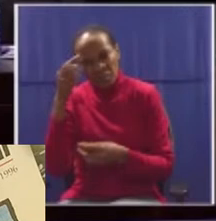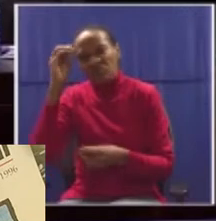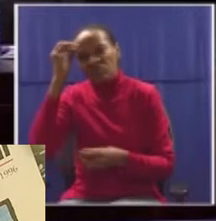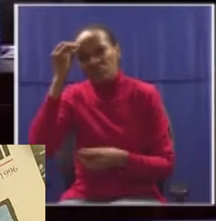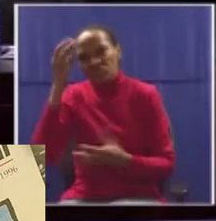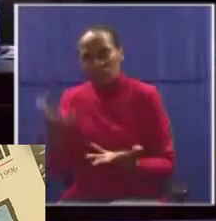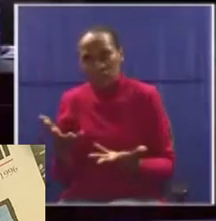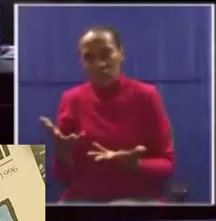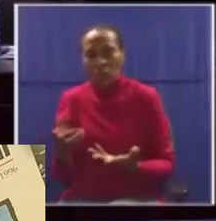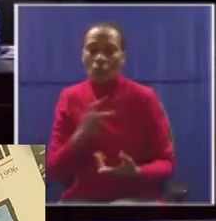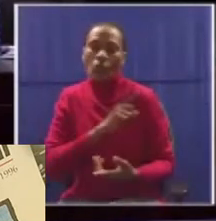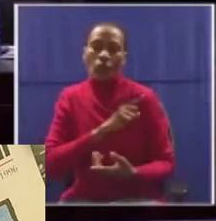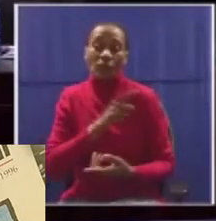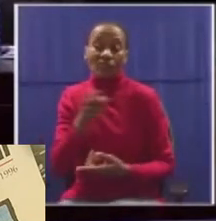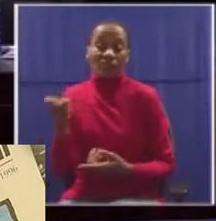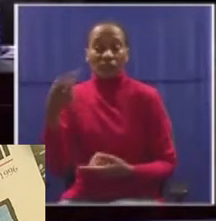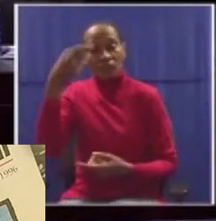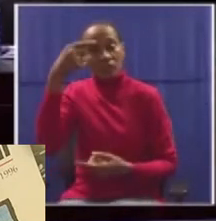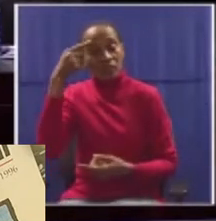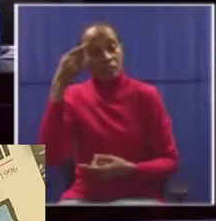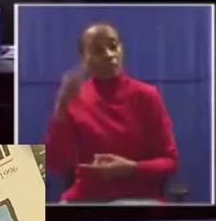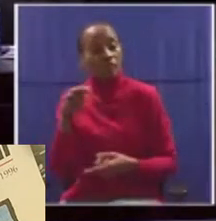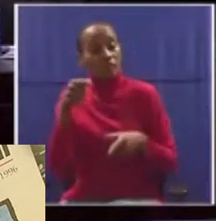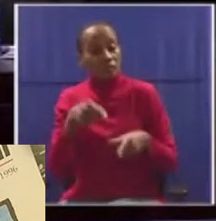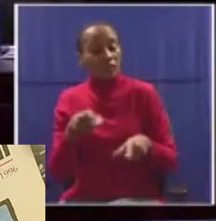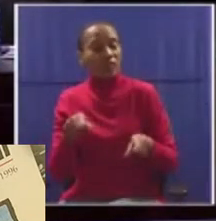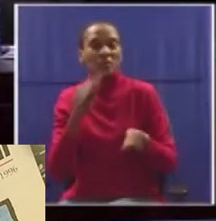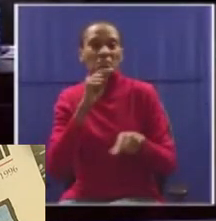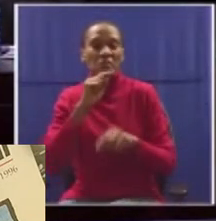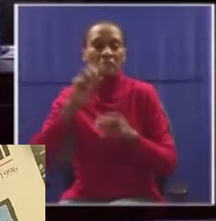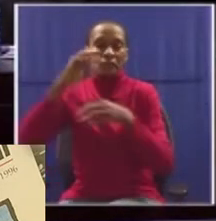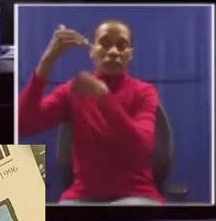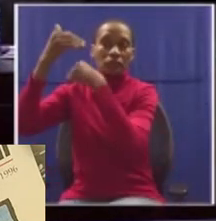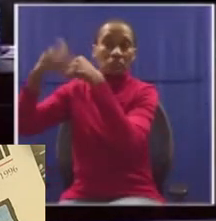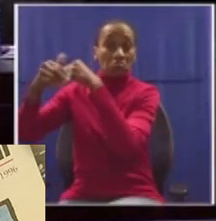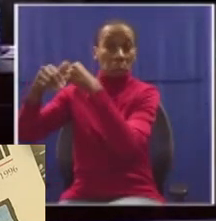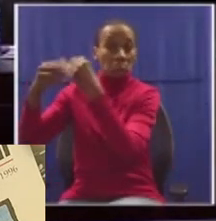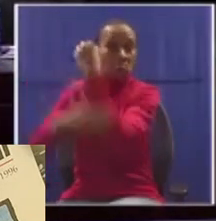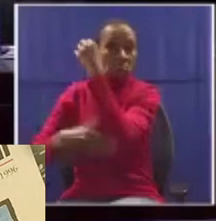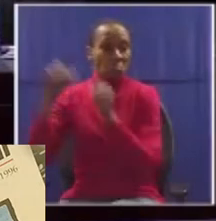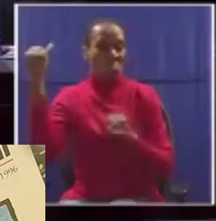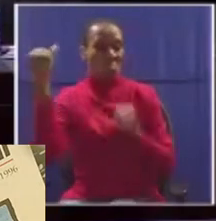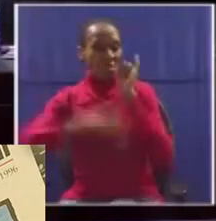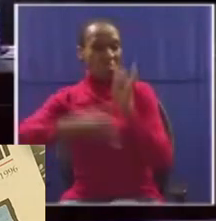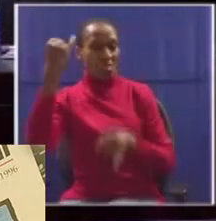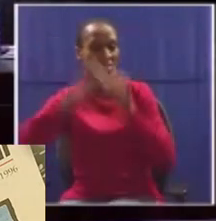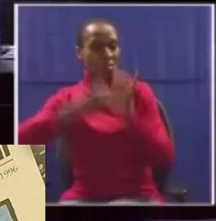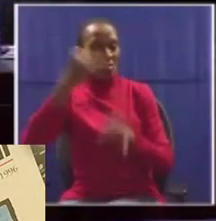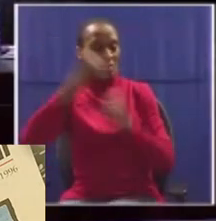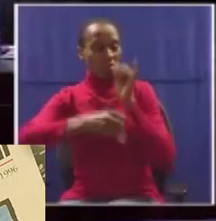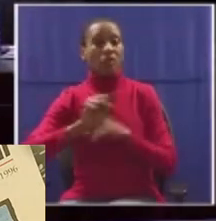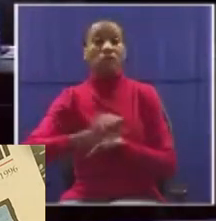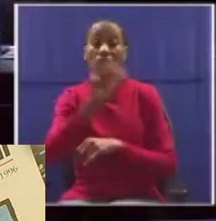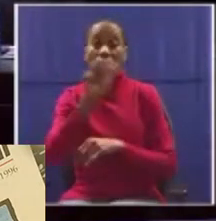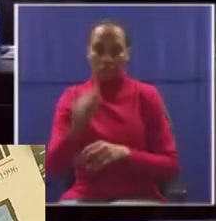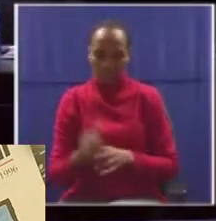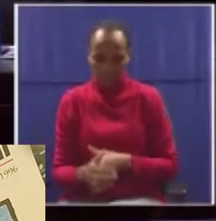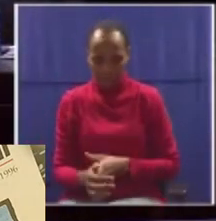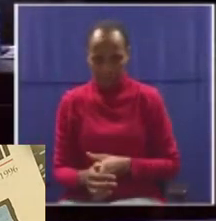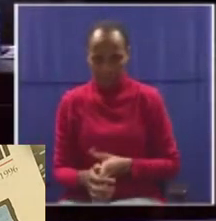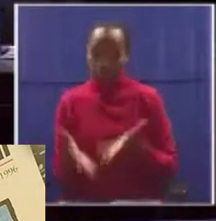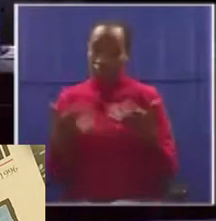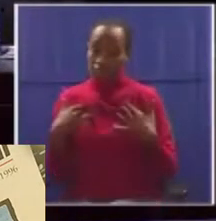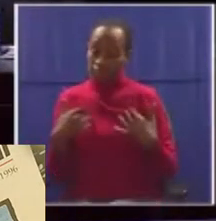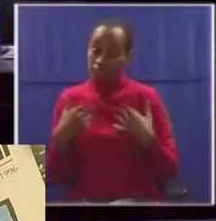to portray it as some kind of international criticism of South Africa what I hoped